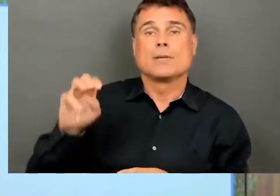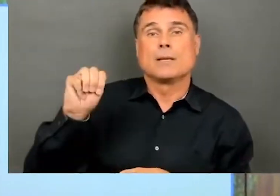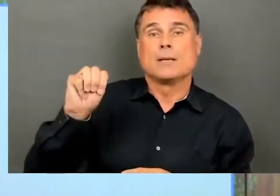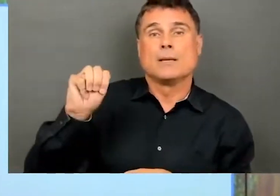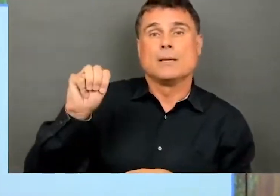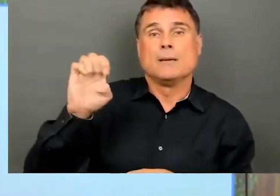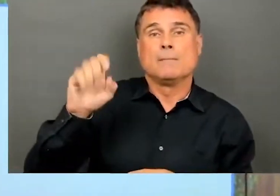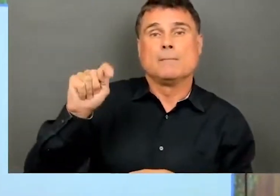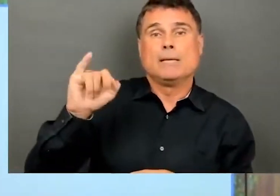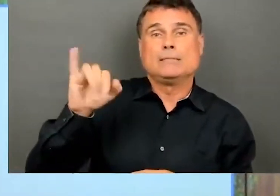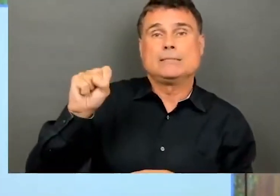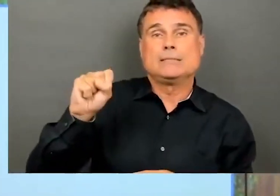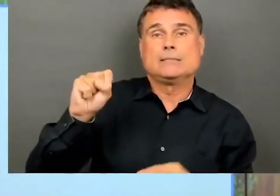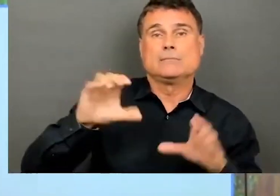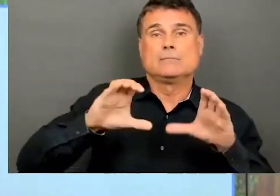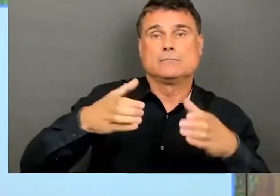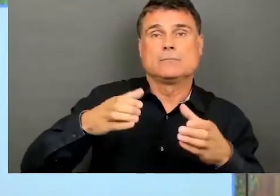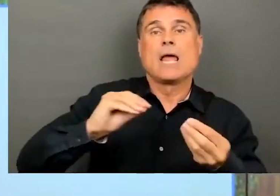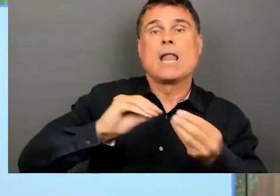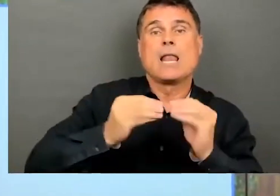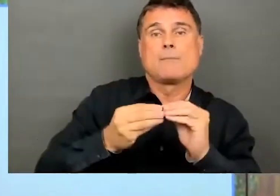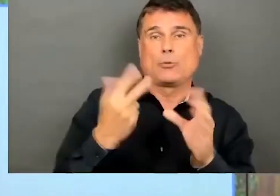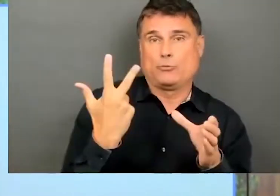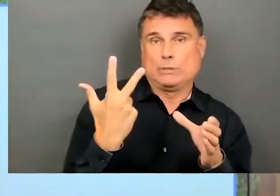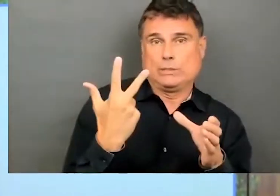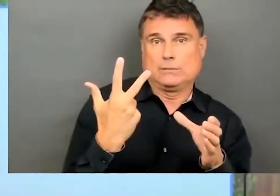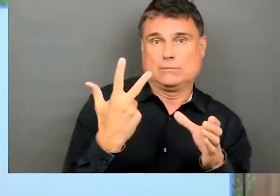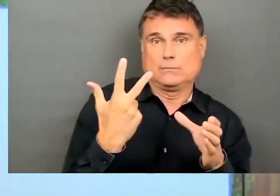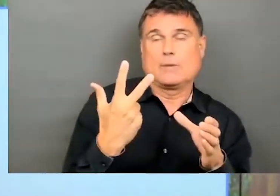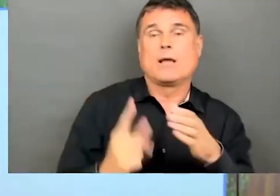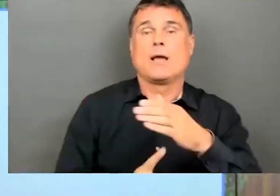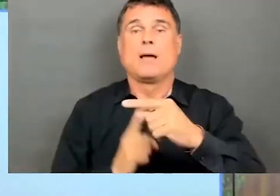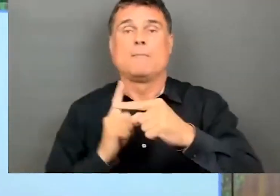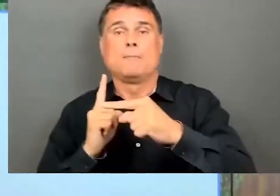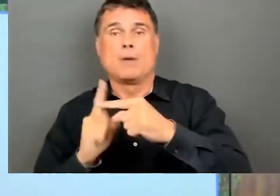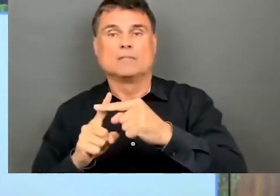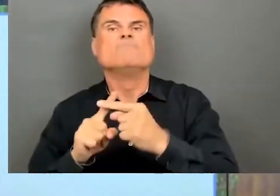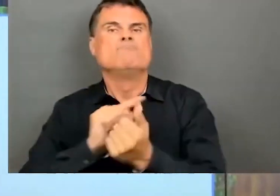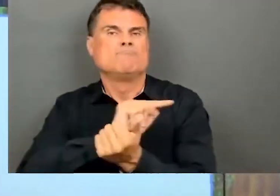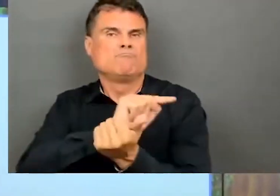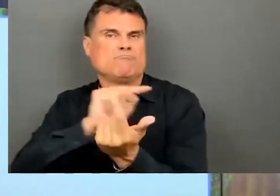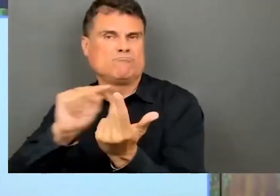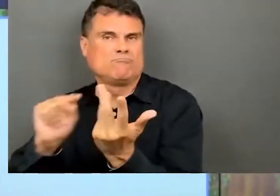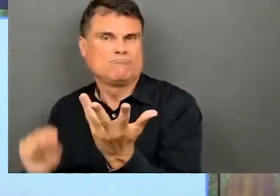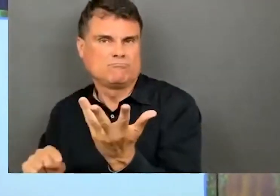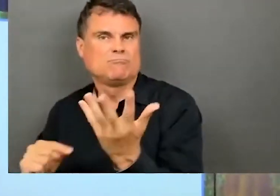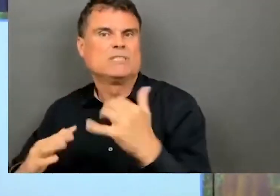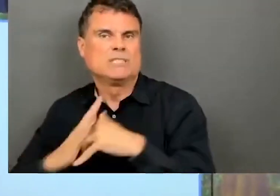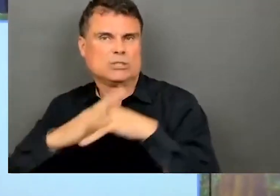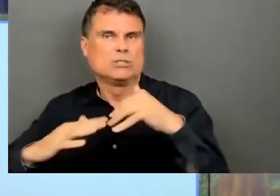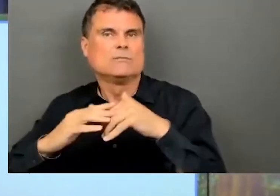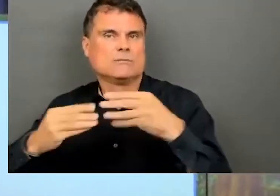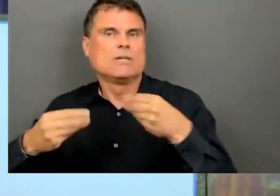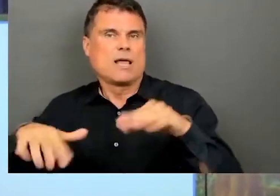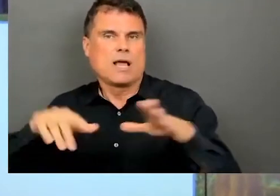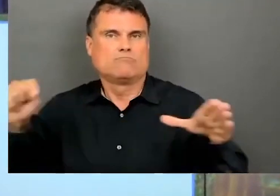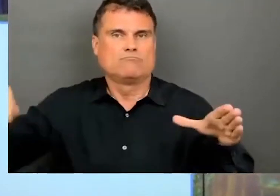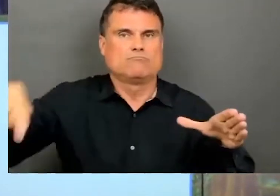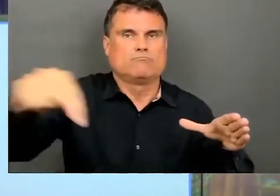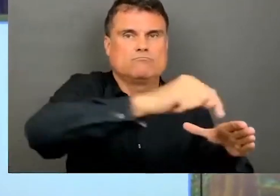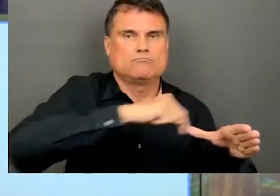BC doctors look forward to increased actions aimed to reduce the harm from illicit drugs that are killing so many British